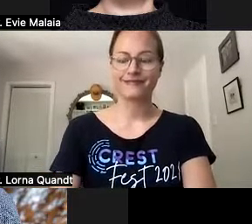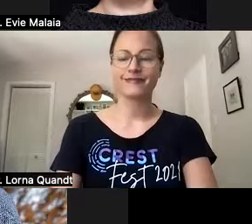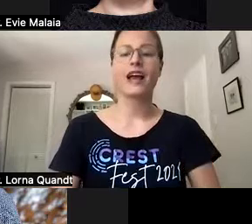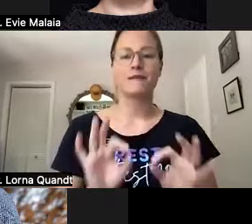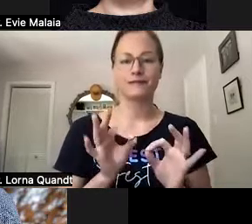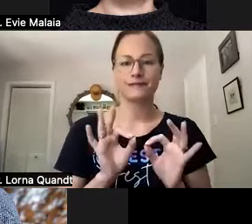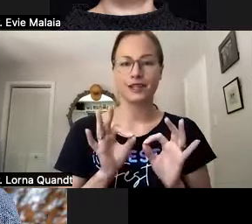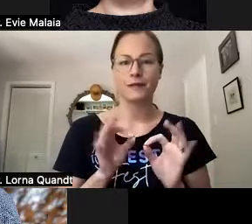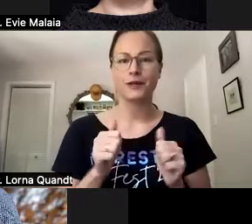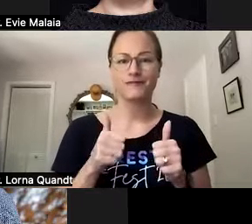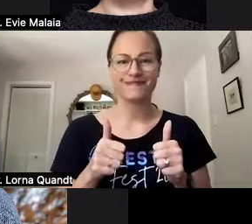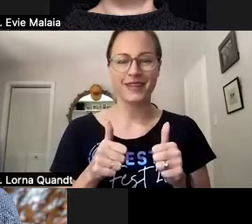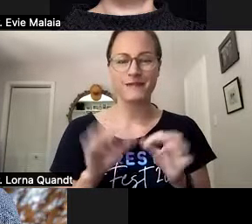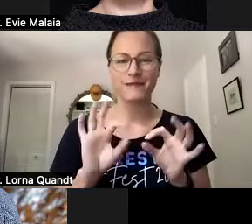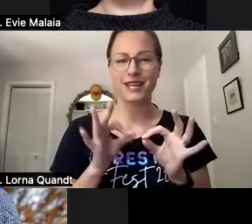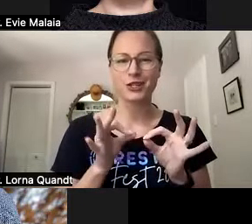interpreter. Yes, ma'am. Screen.